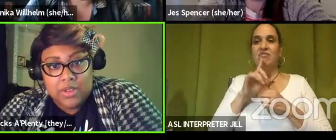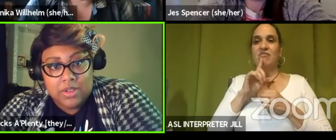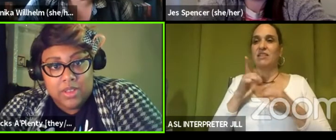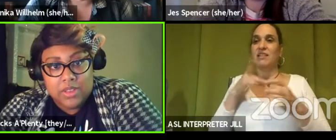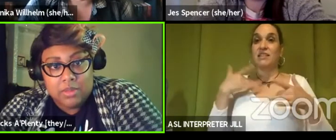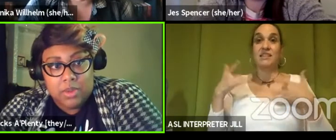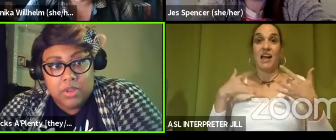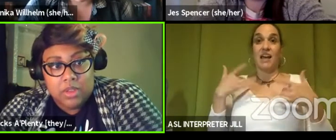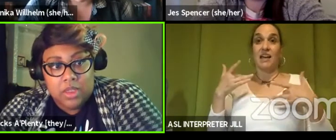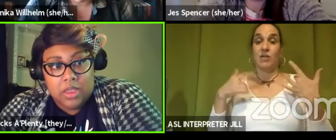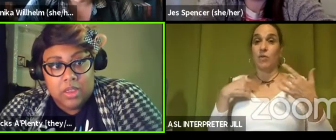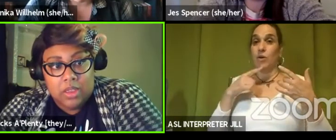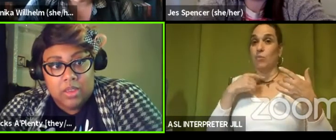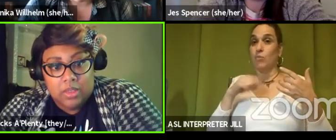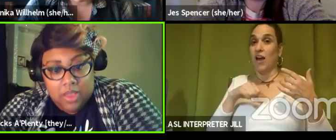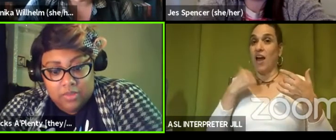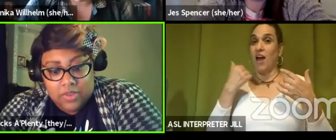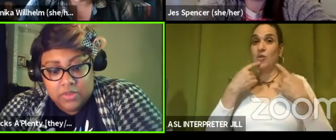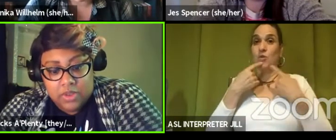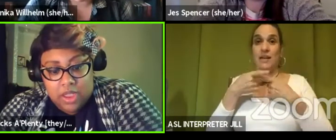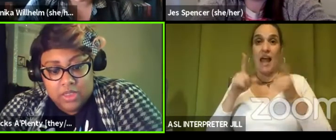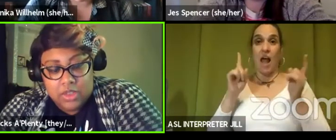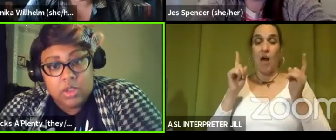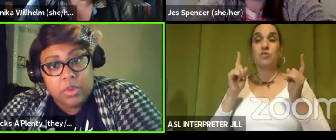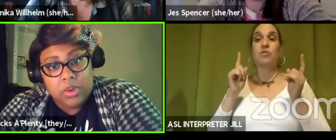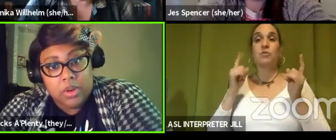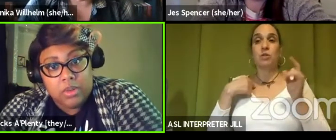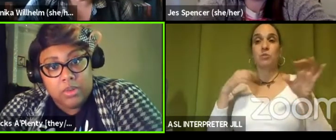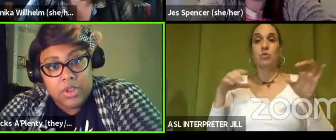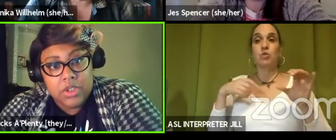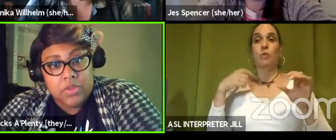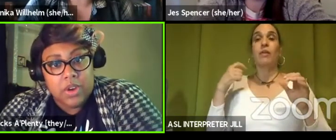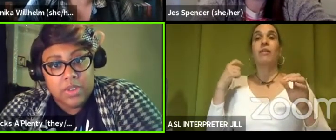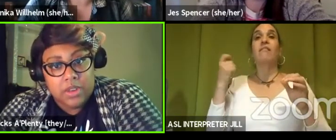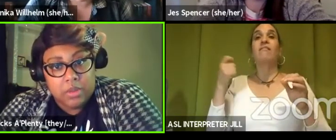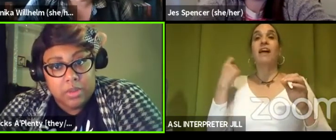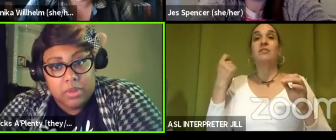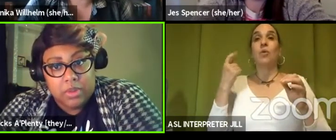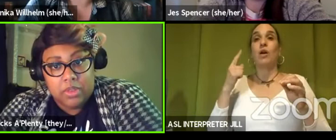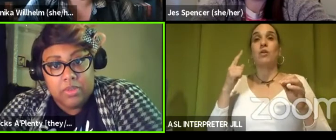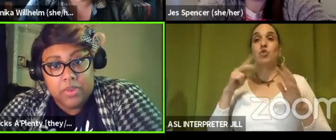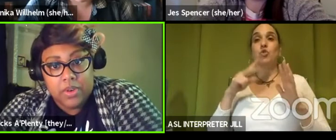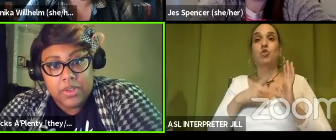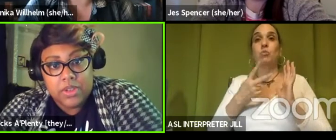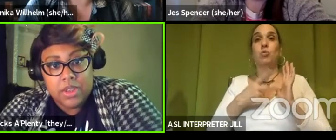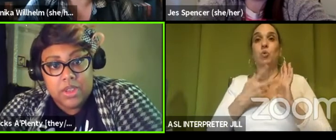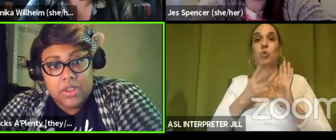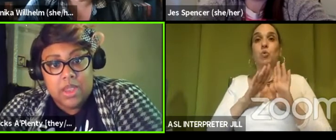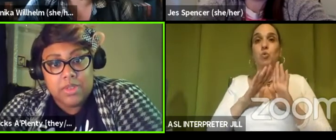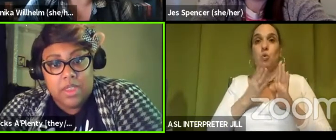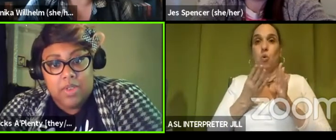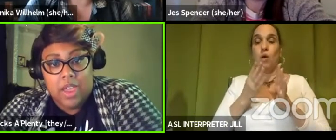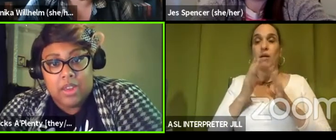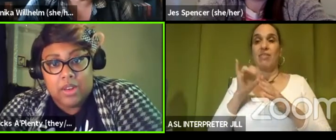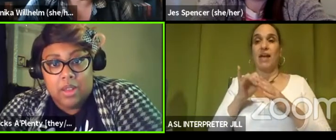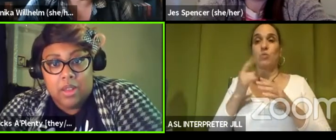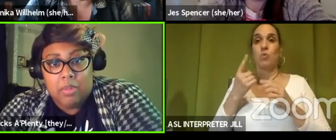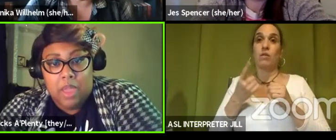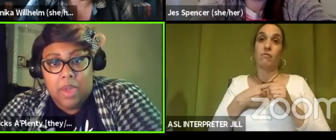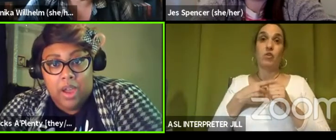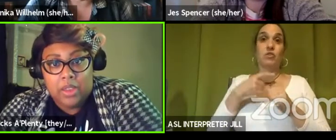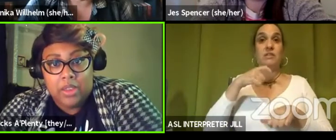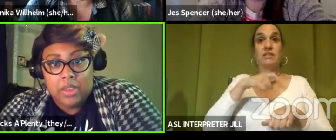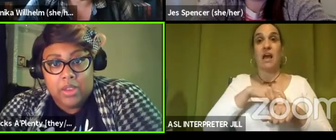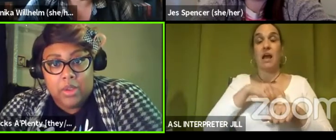we're proud to announce that we'll be doing that festival at the Triple Door, which, as far as I know, will be one of the first times they've had an